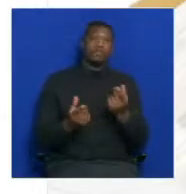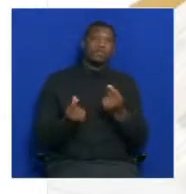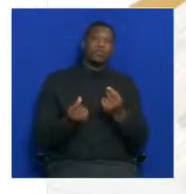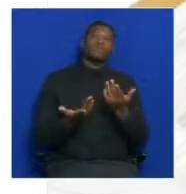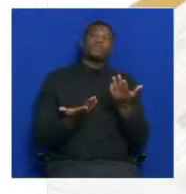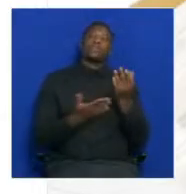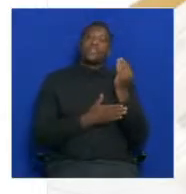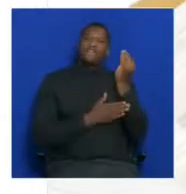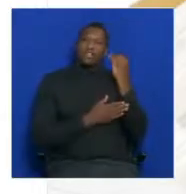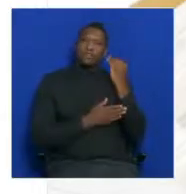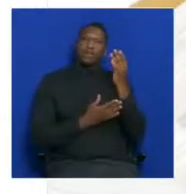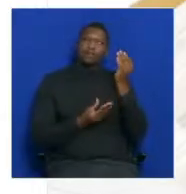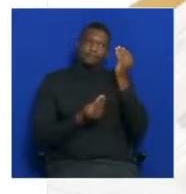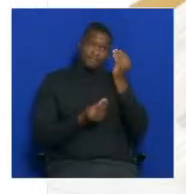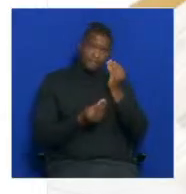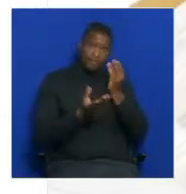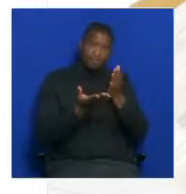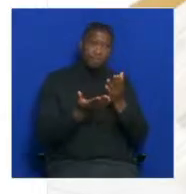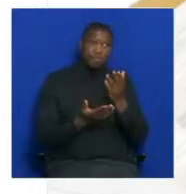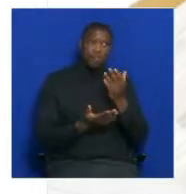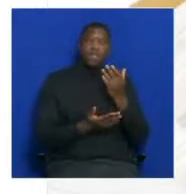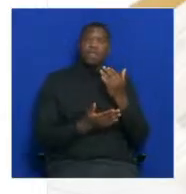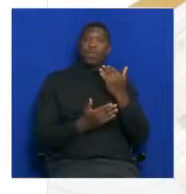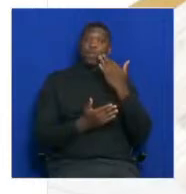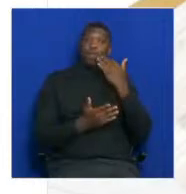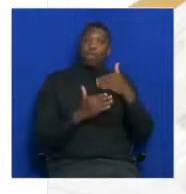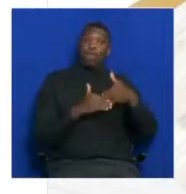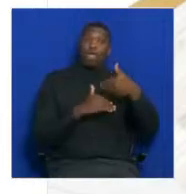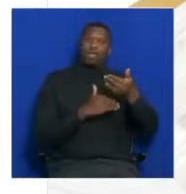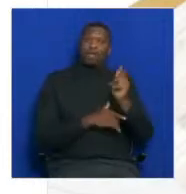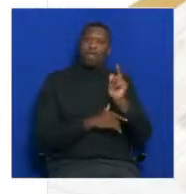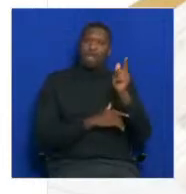said, that only later I've learned what transpired after.